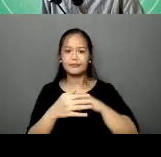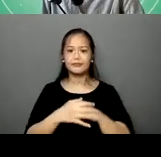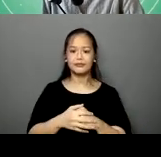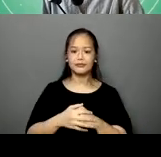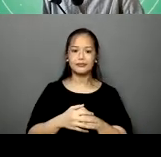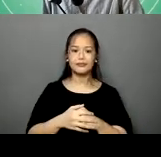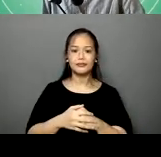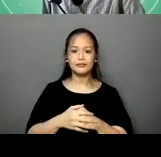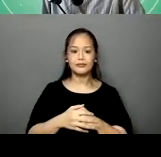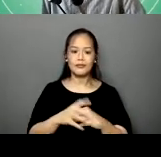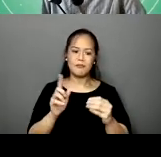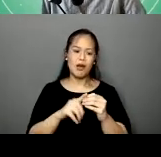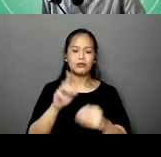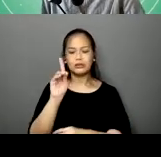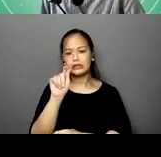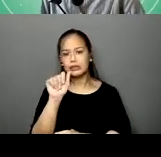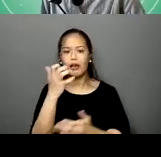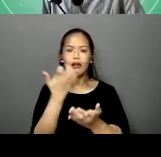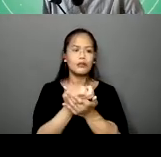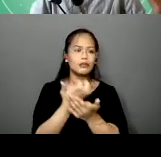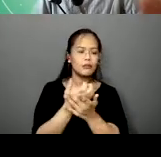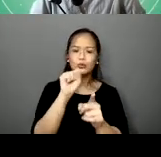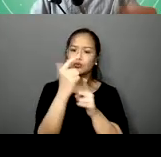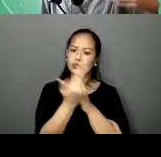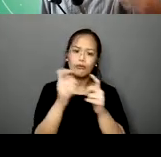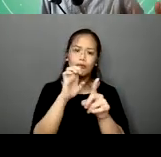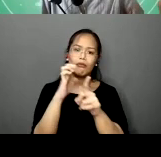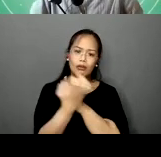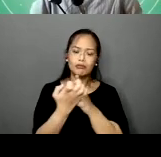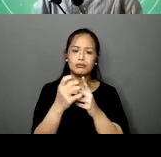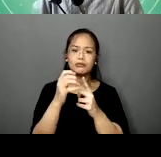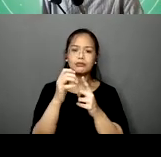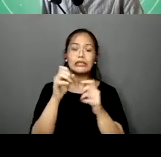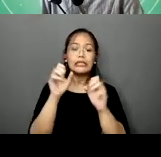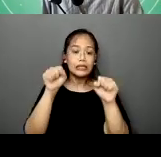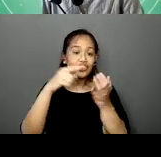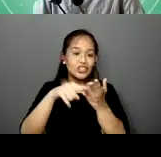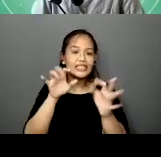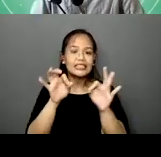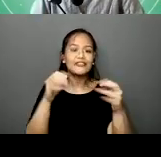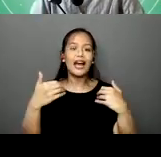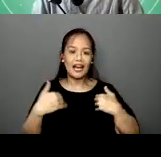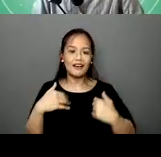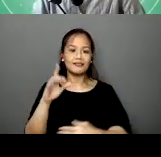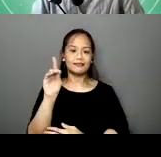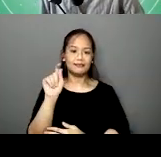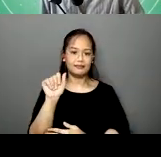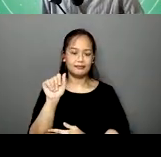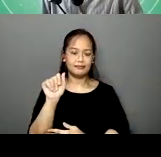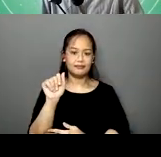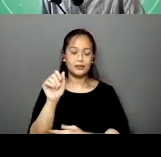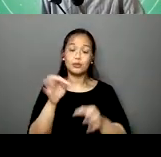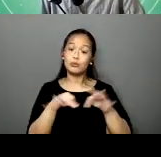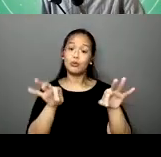economic, social, and environmental impact is if we have data on which to draw from. And that's why it's important here to